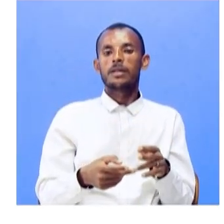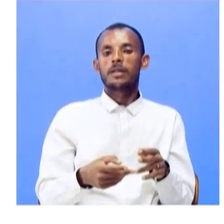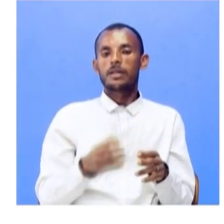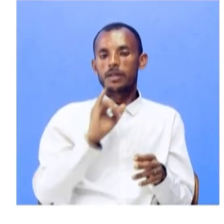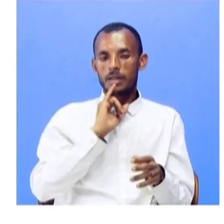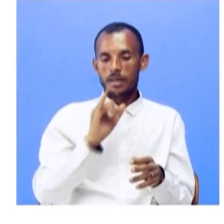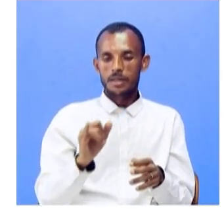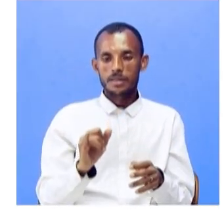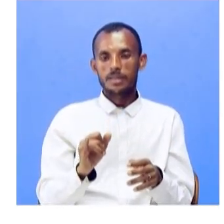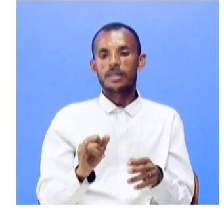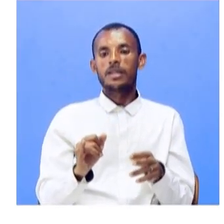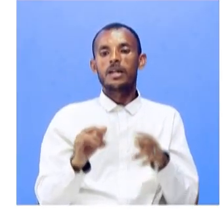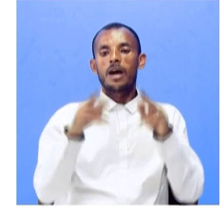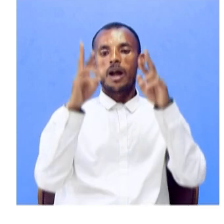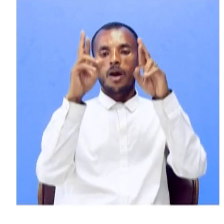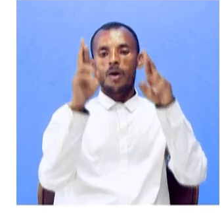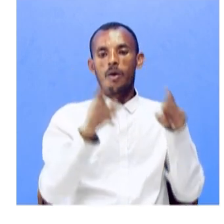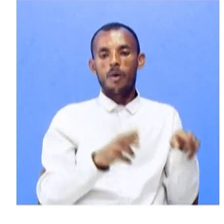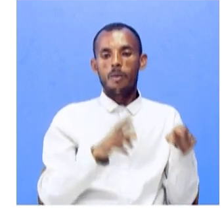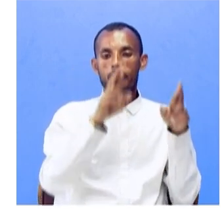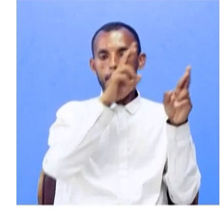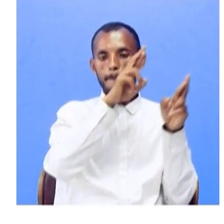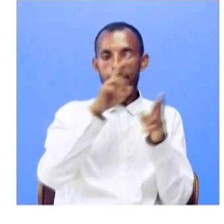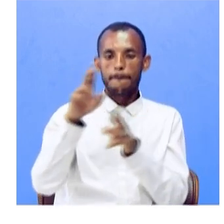Square is a rhombus